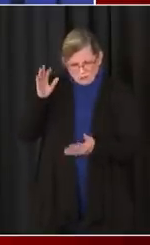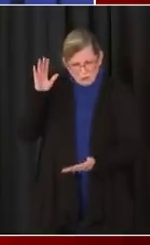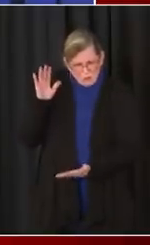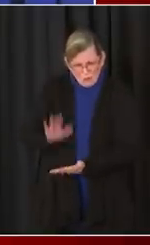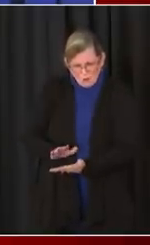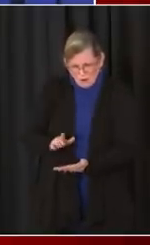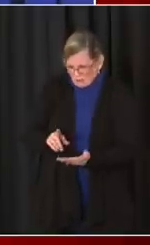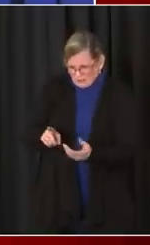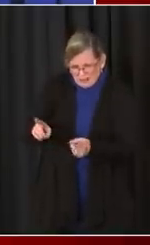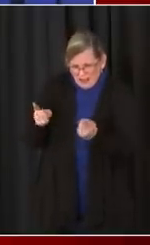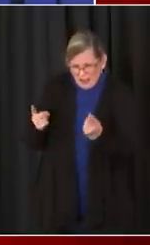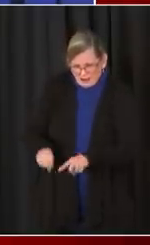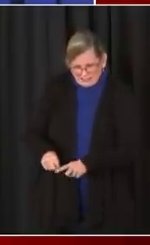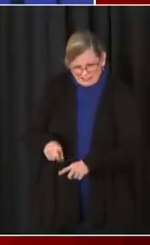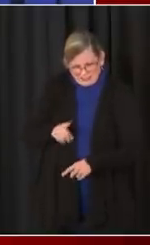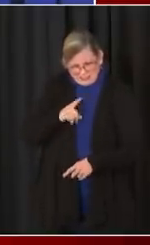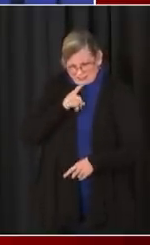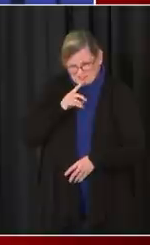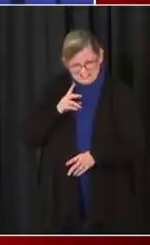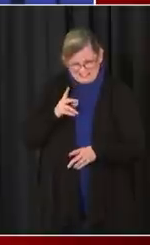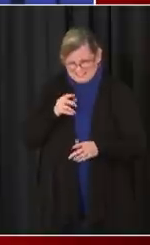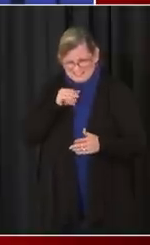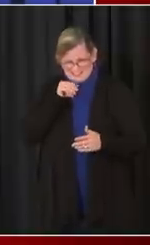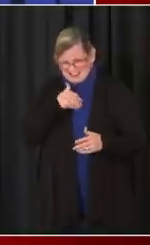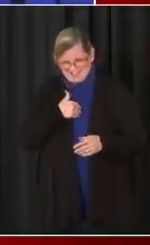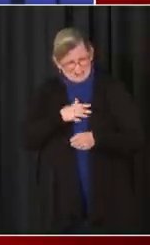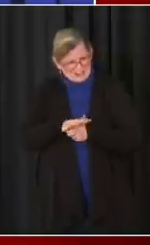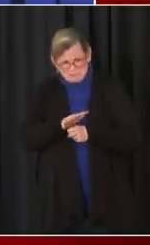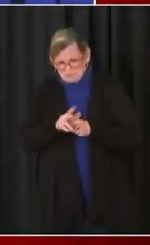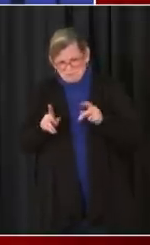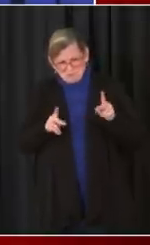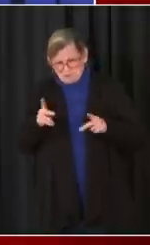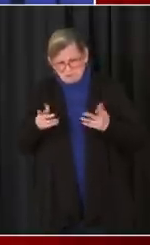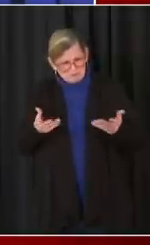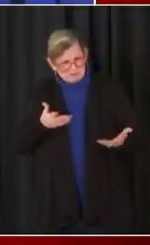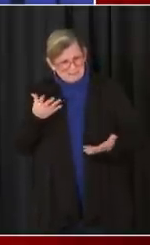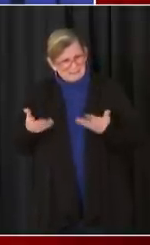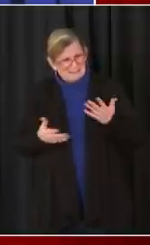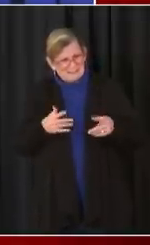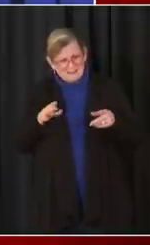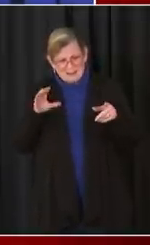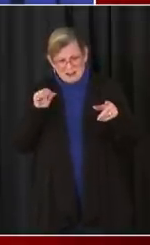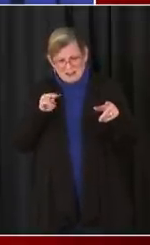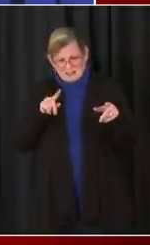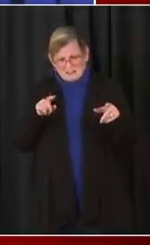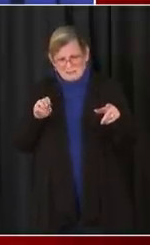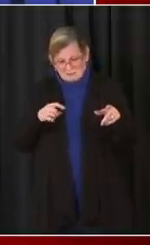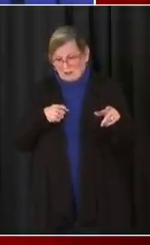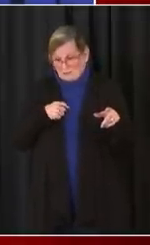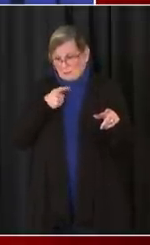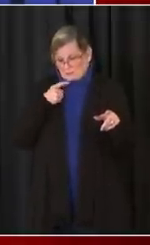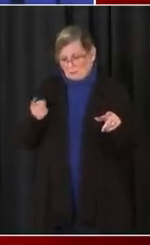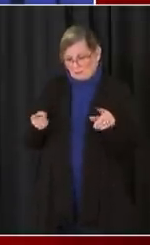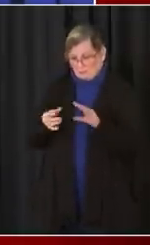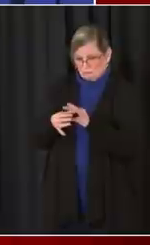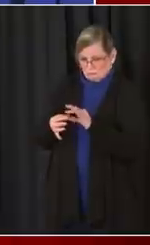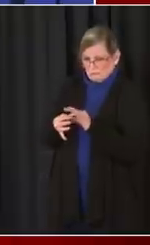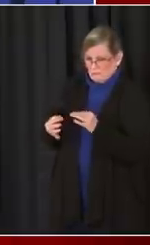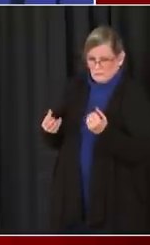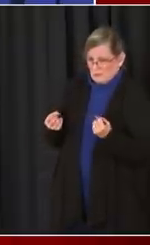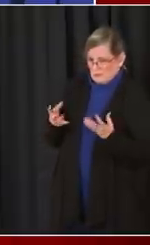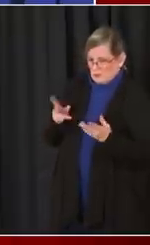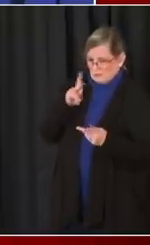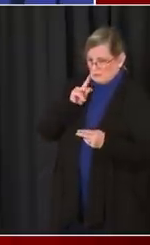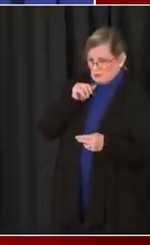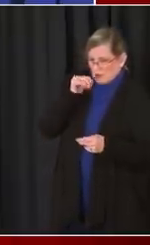What happens? Do people leave? Is this an issue of not having enough people to manage it? No, sure. I can tell you, I mean, probably not many people in this